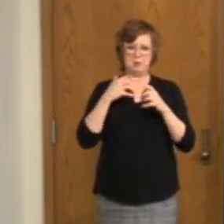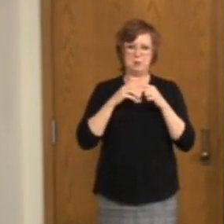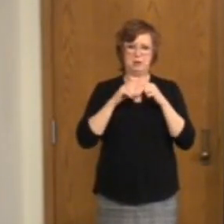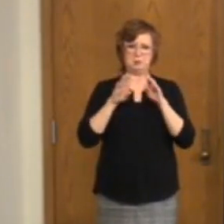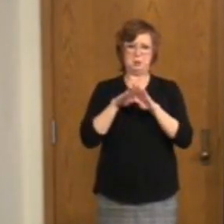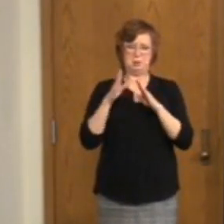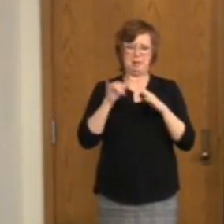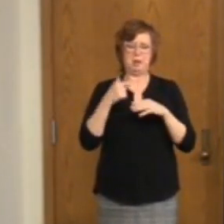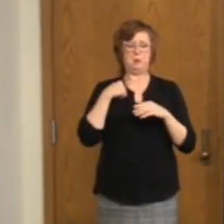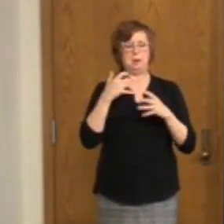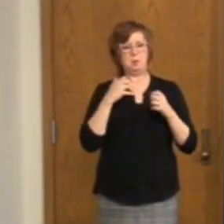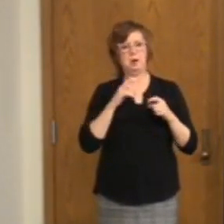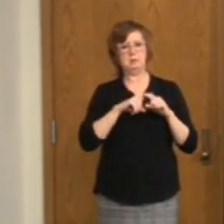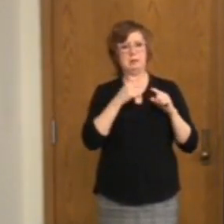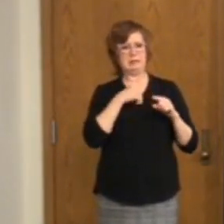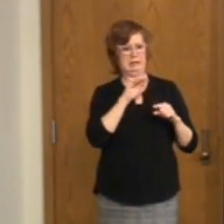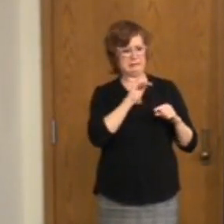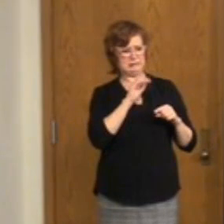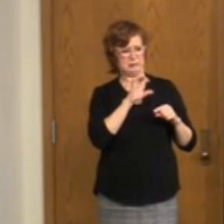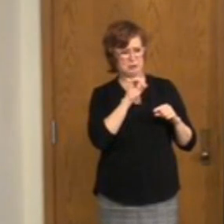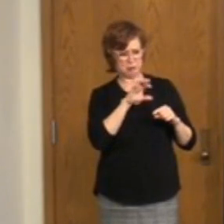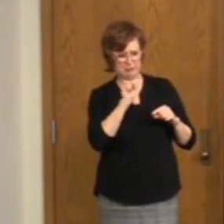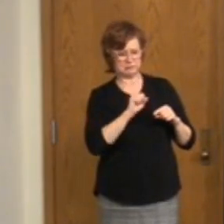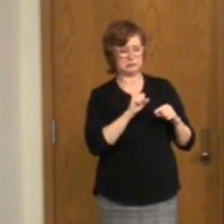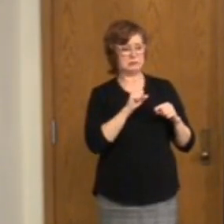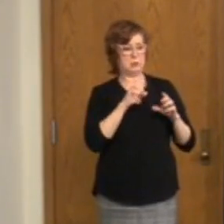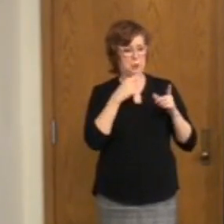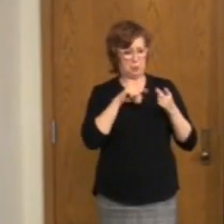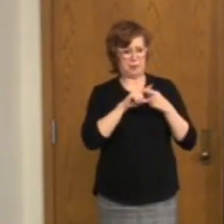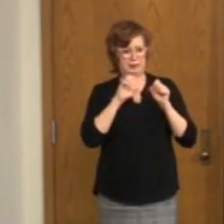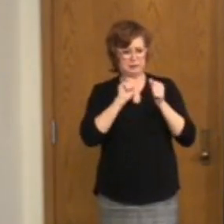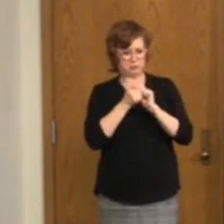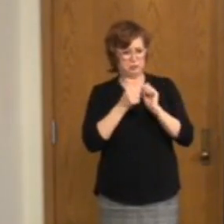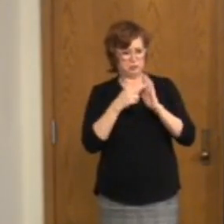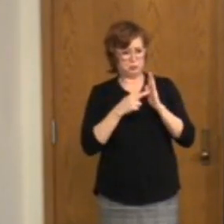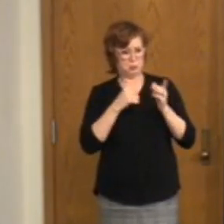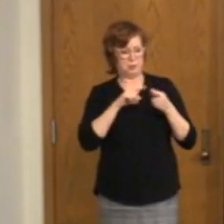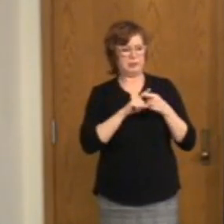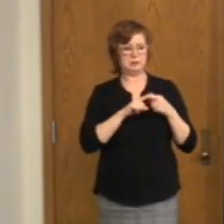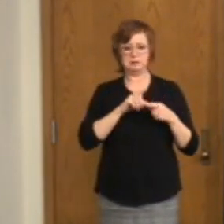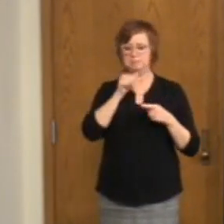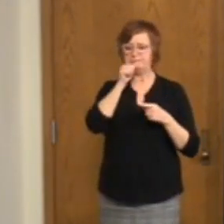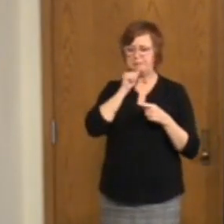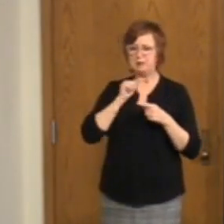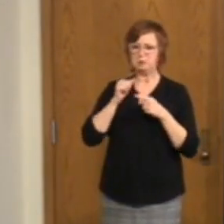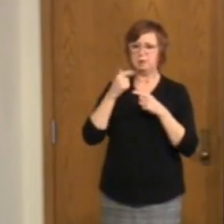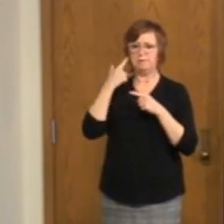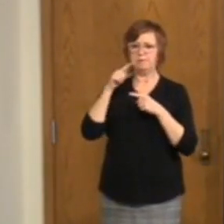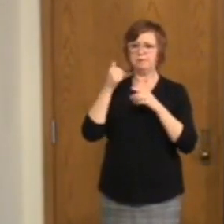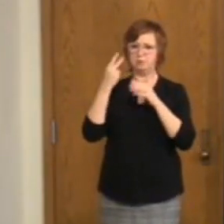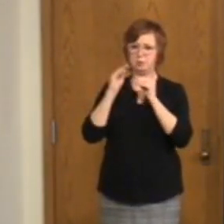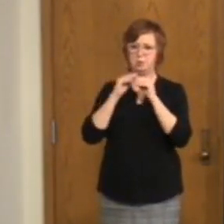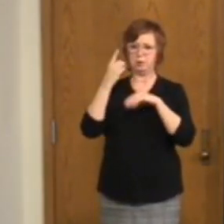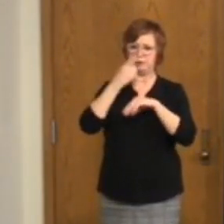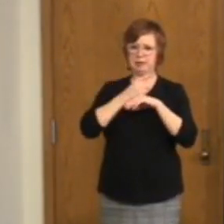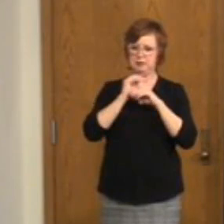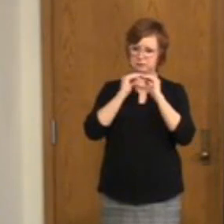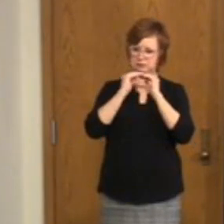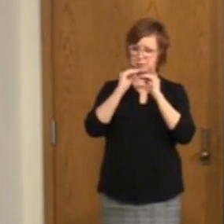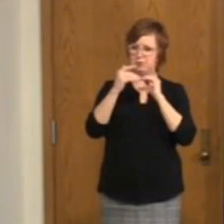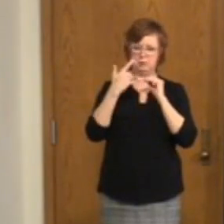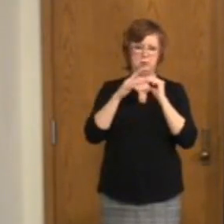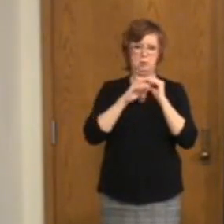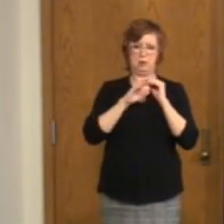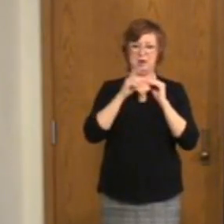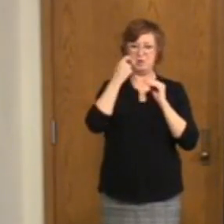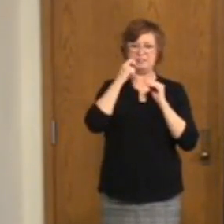frequently. He just wants to see the new case and hospitalization numbers remain stable for a few more days. If that occurs, we should have